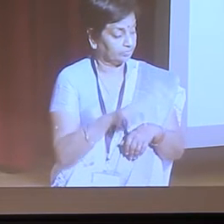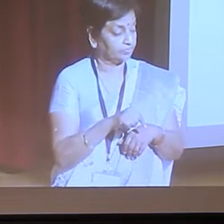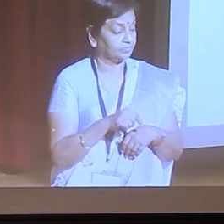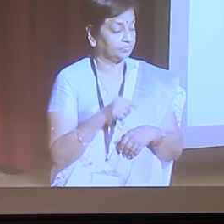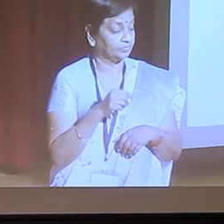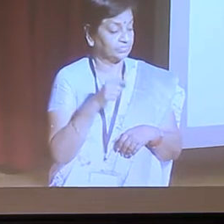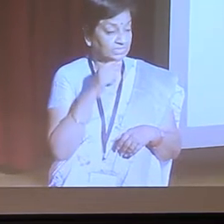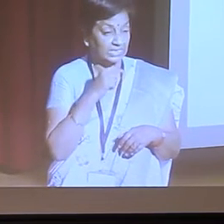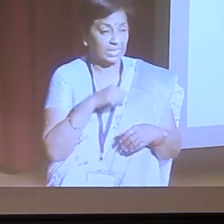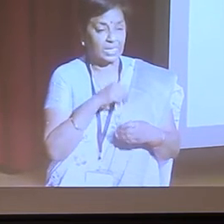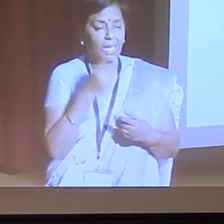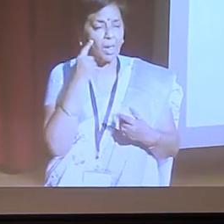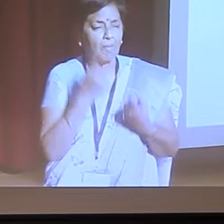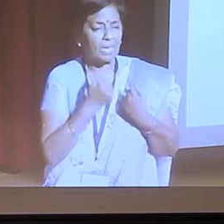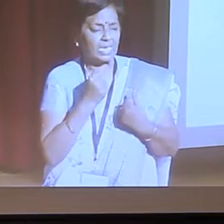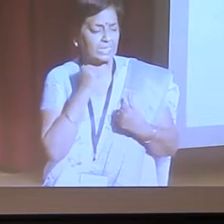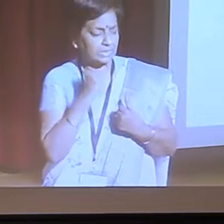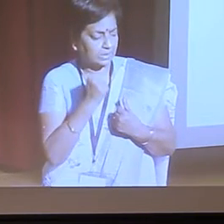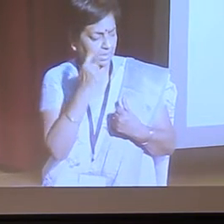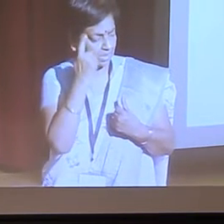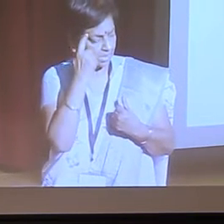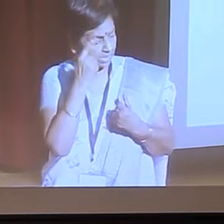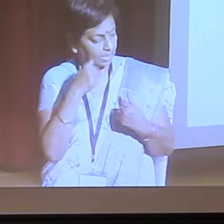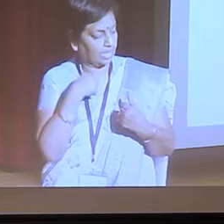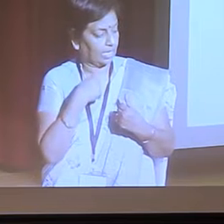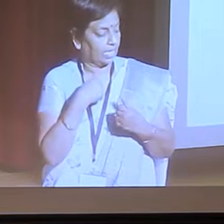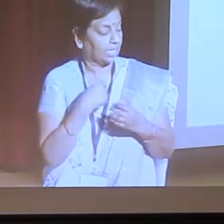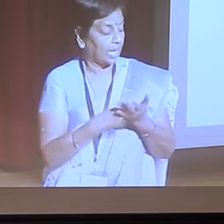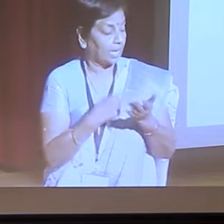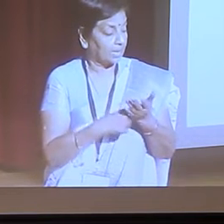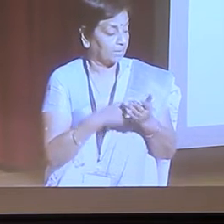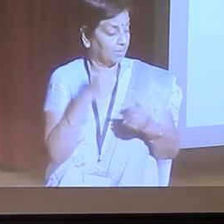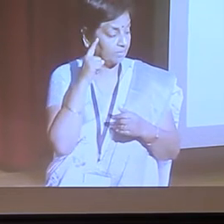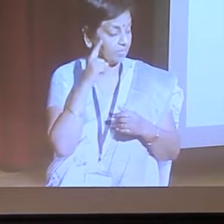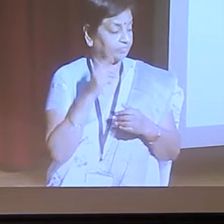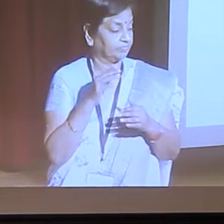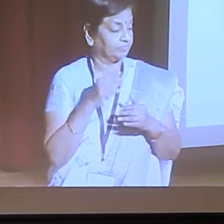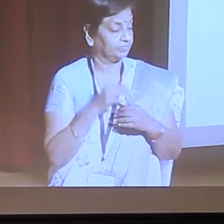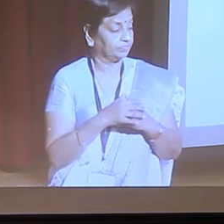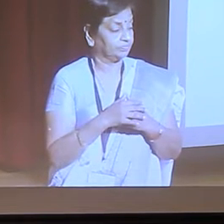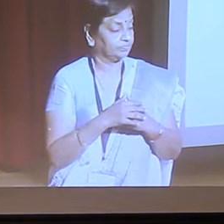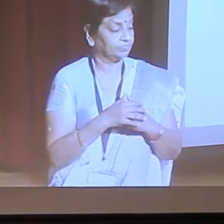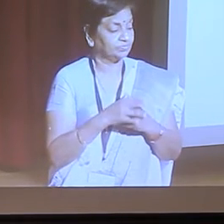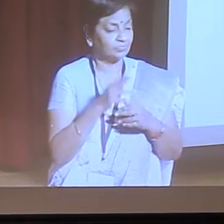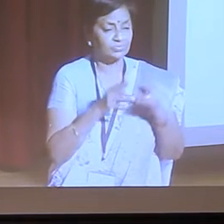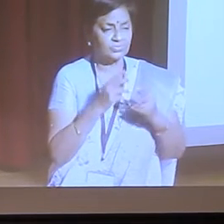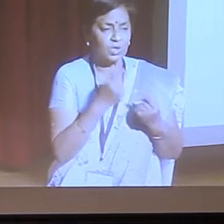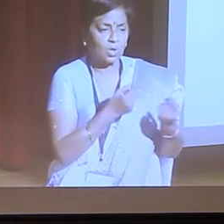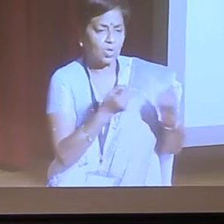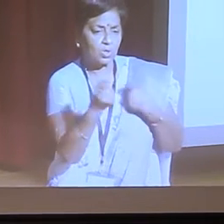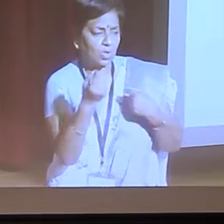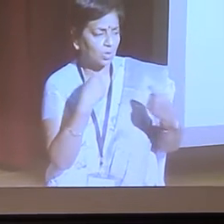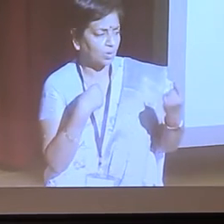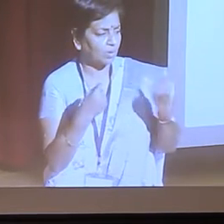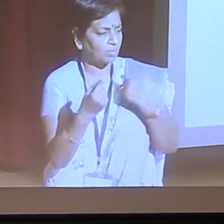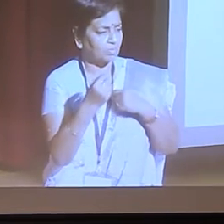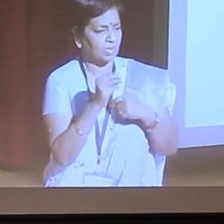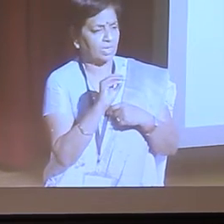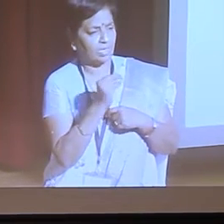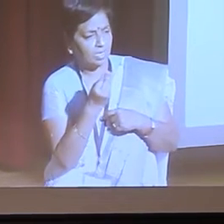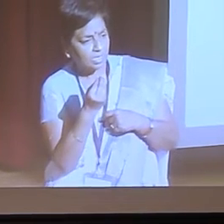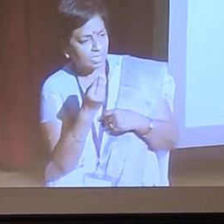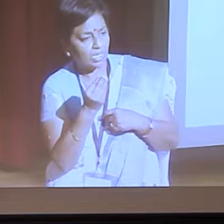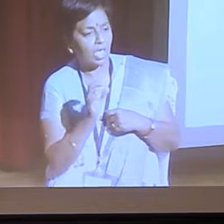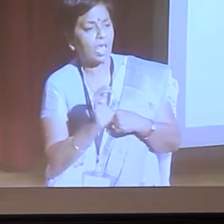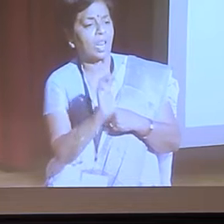this quotation from an American lady now in her 50s. I remember being told that some set of